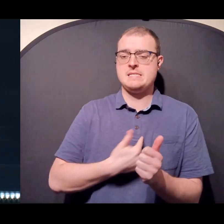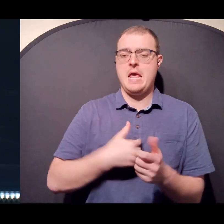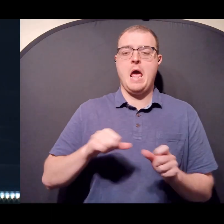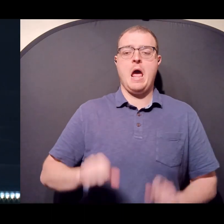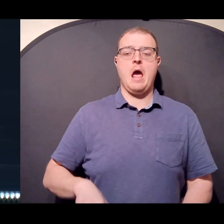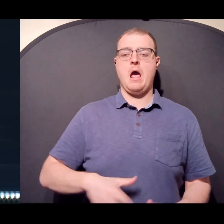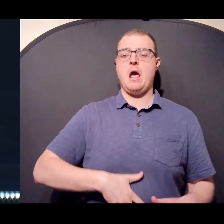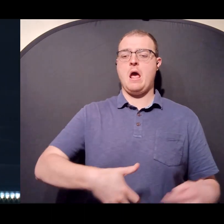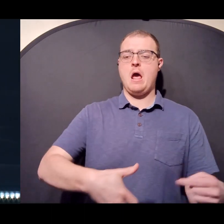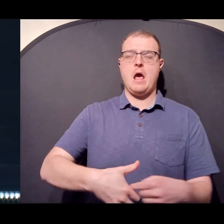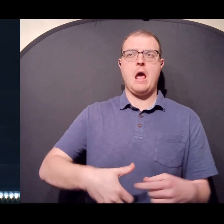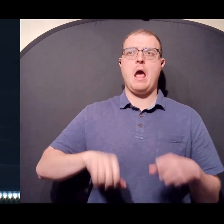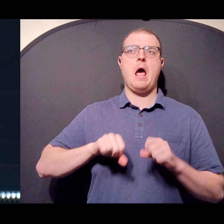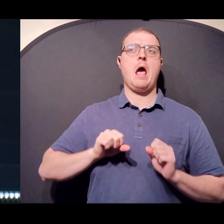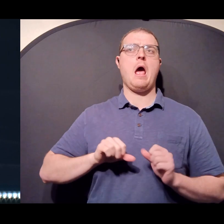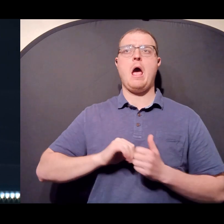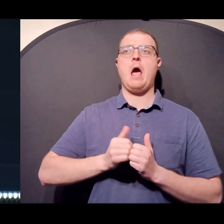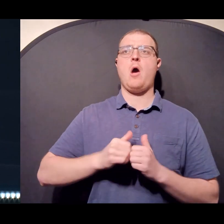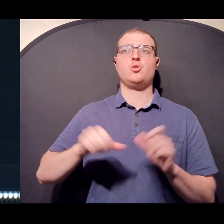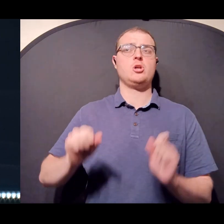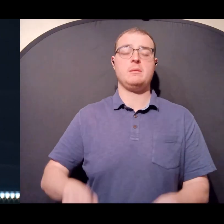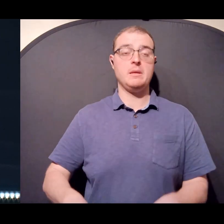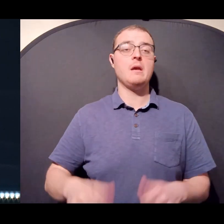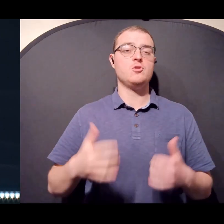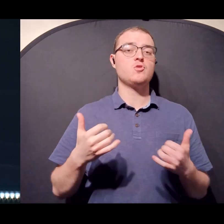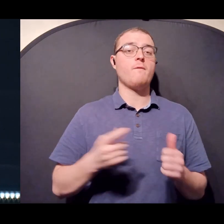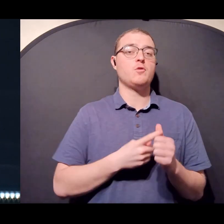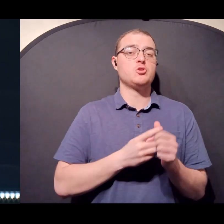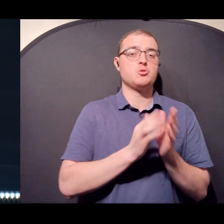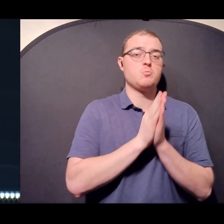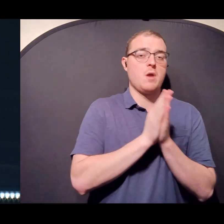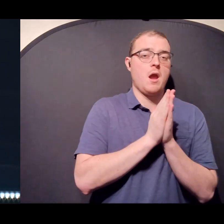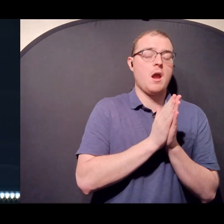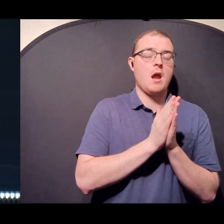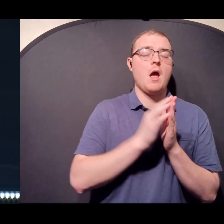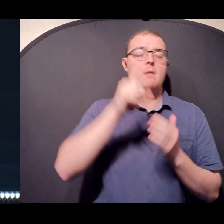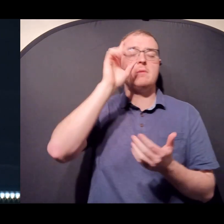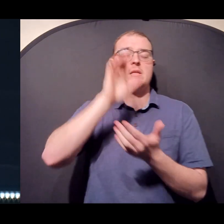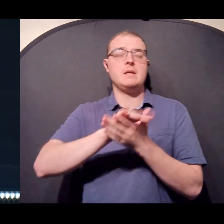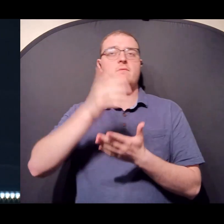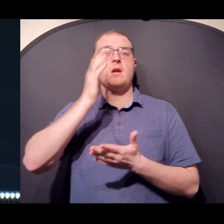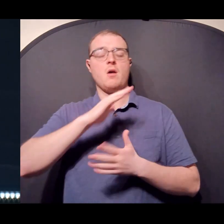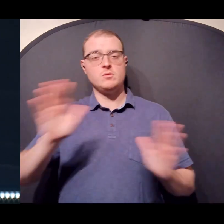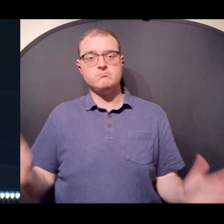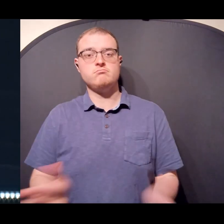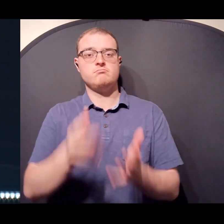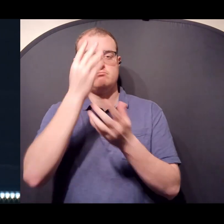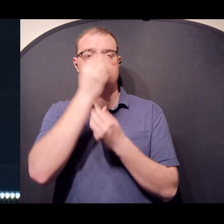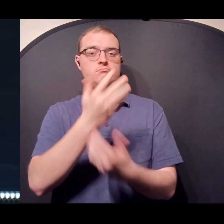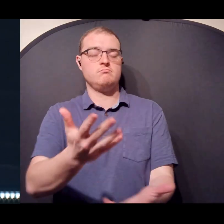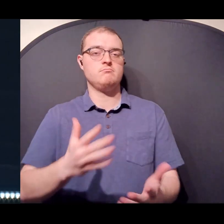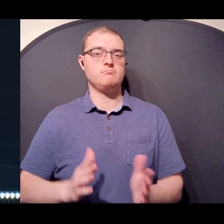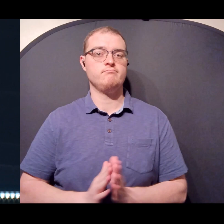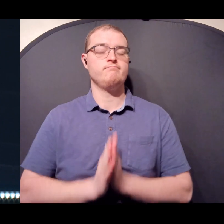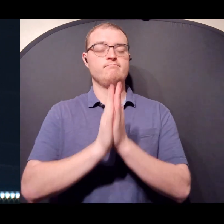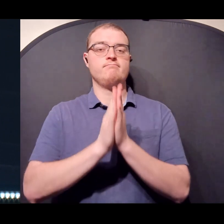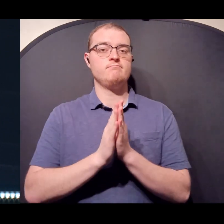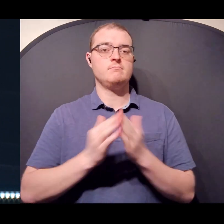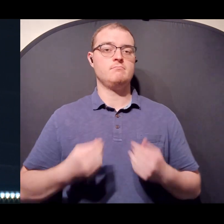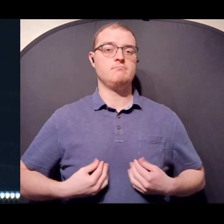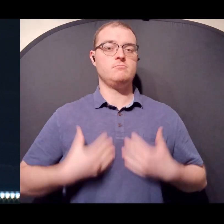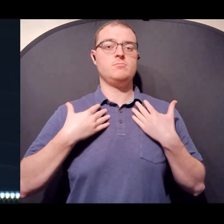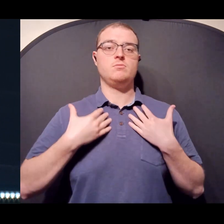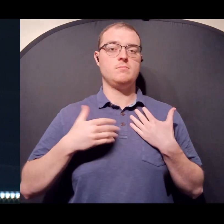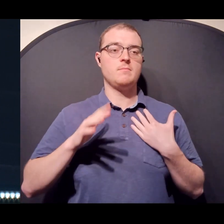be? And so I'm going to pray for us, and then we're going to jump into the word today. And I just believe that God is going to raise the faith in your